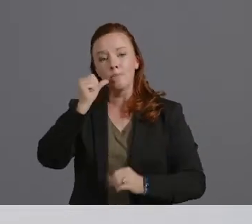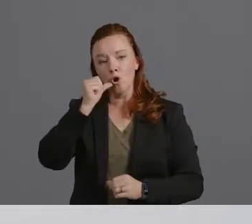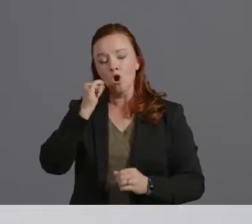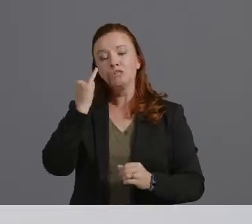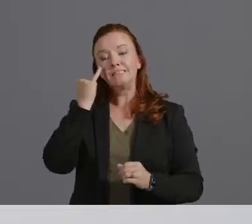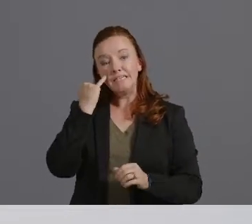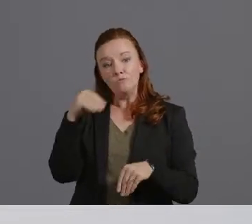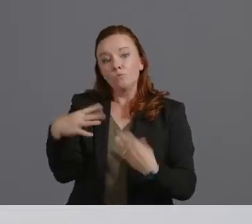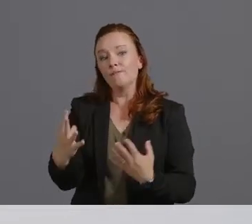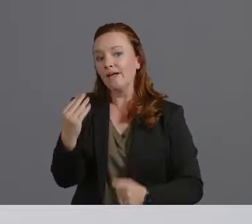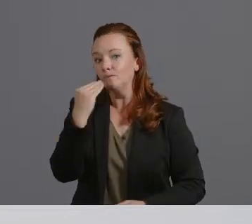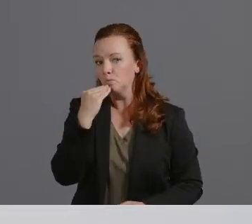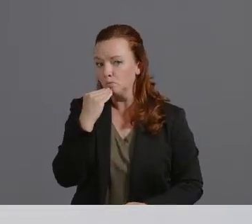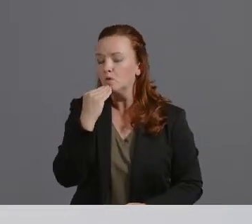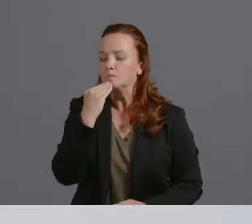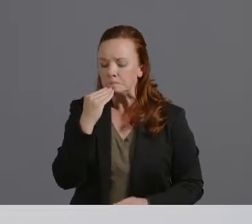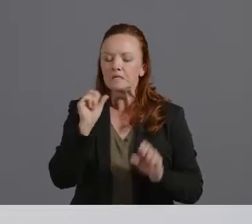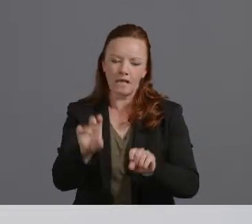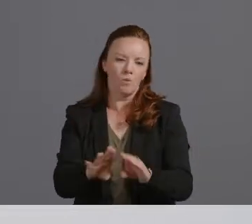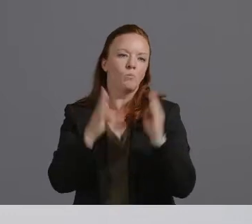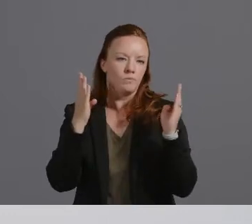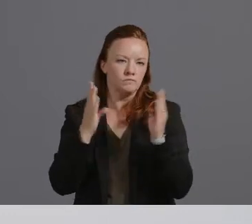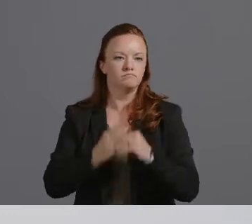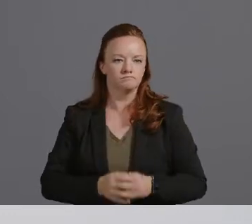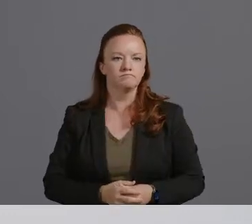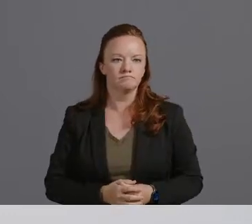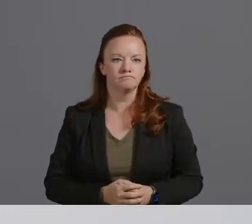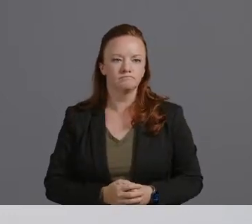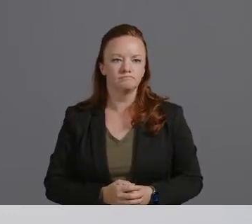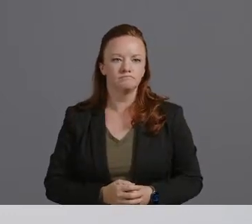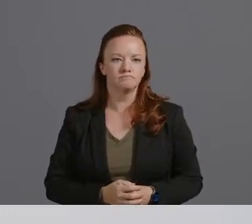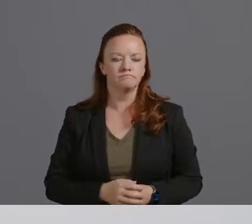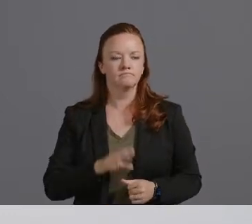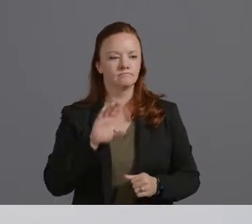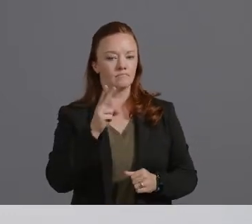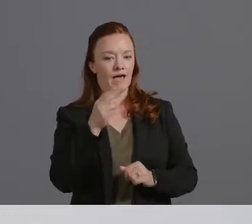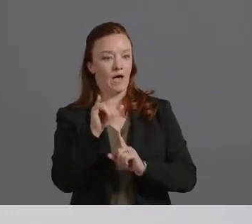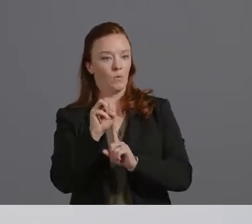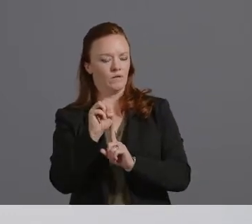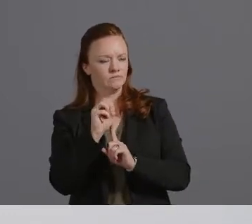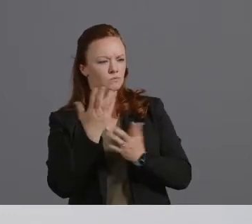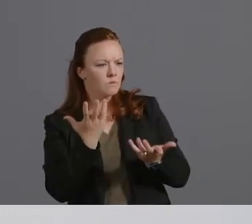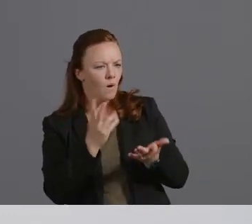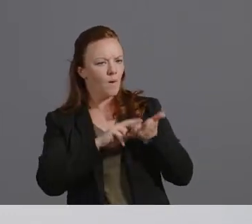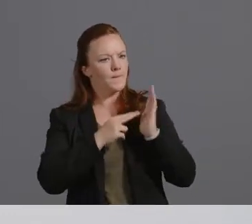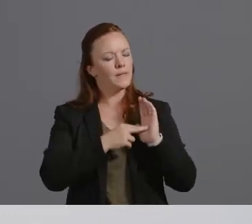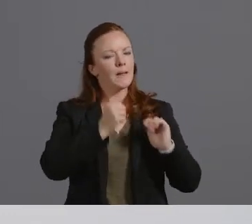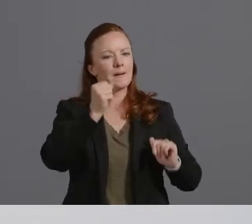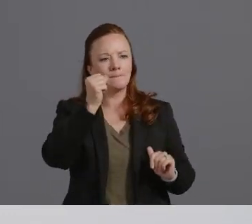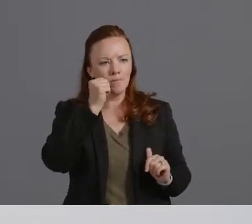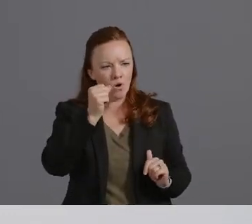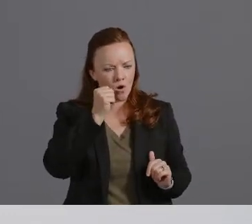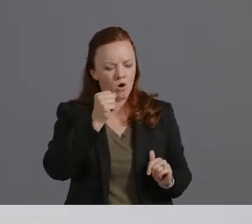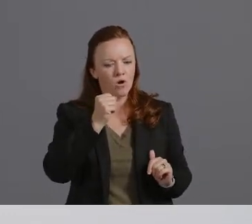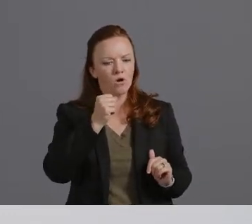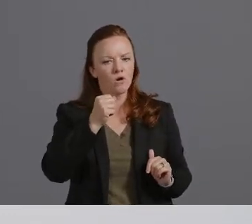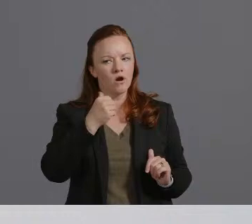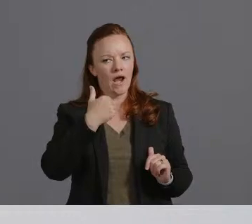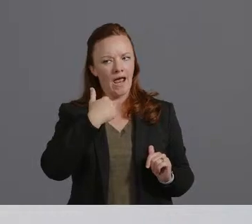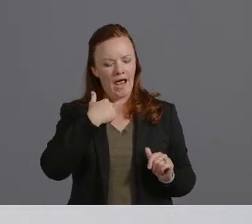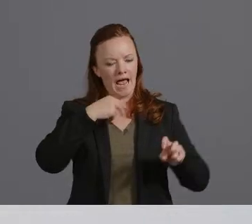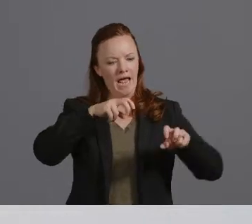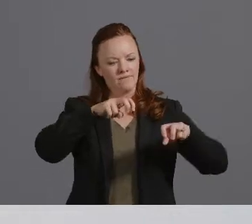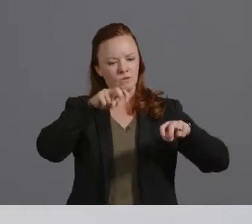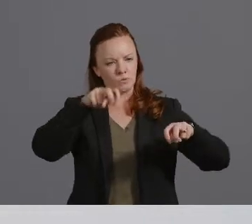providing dine-in services are able to open. So basically, bars that you have the bar stools, you